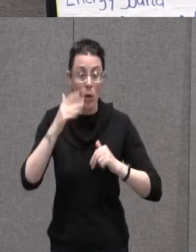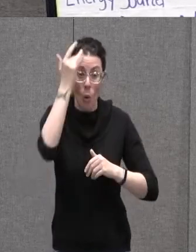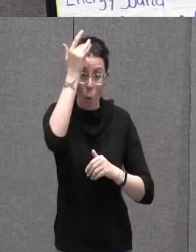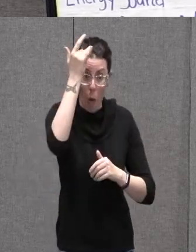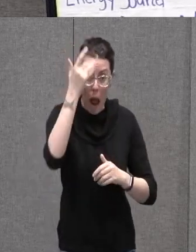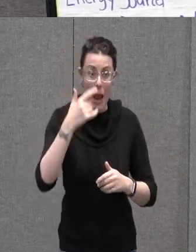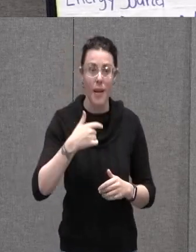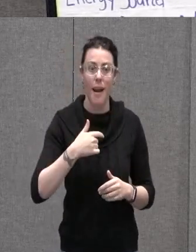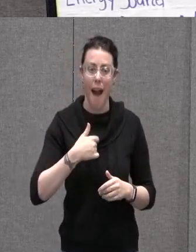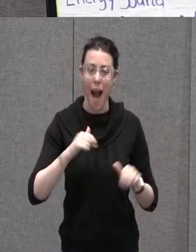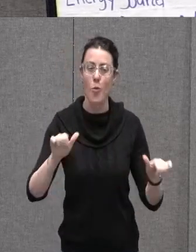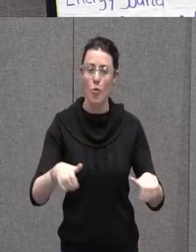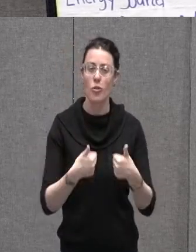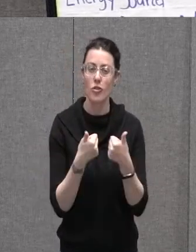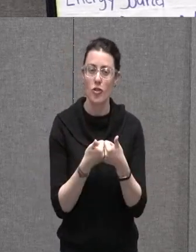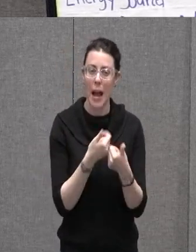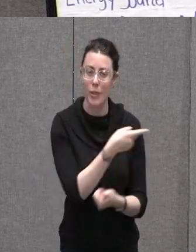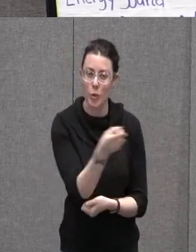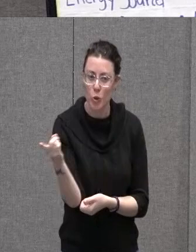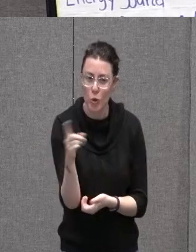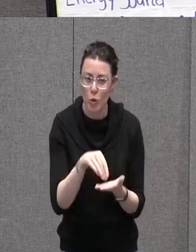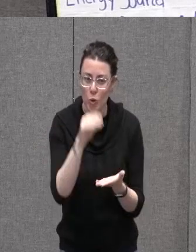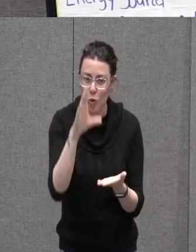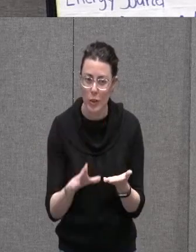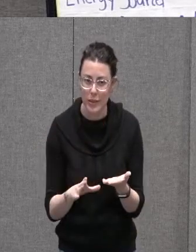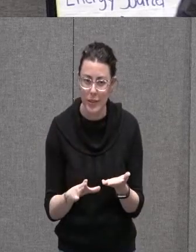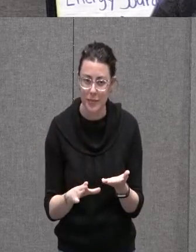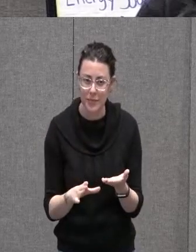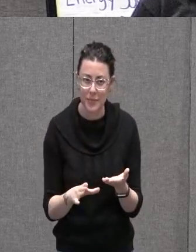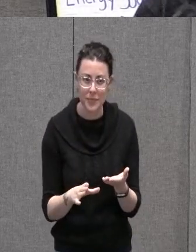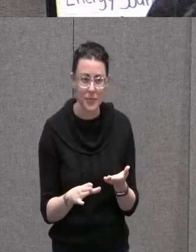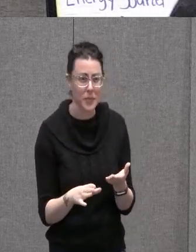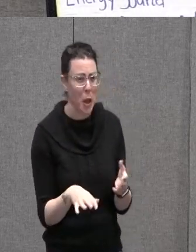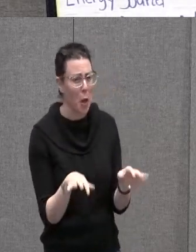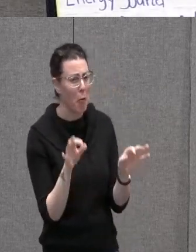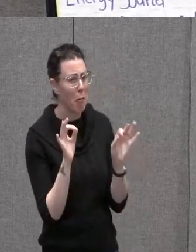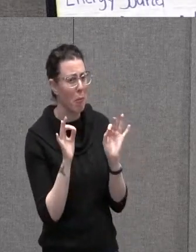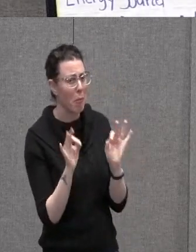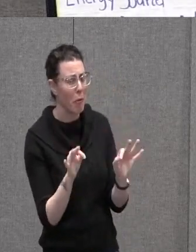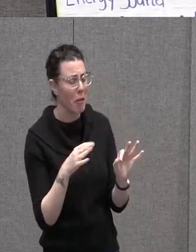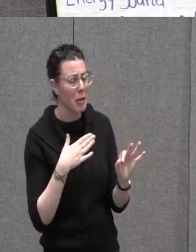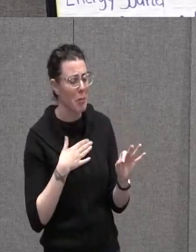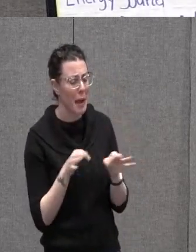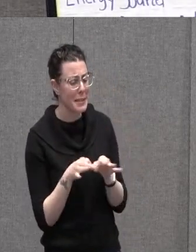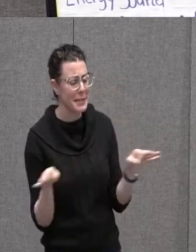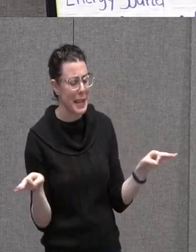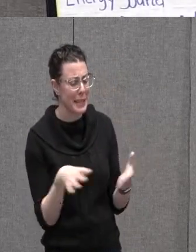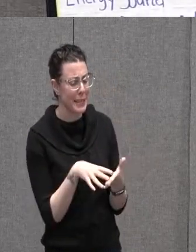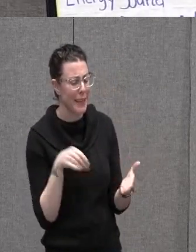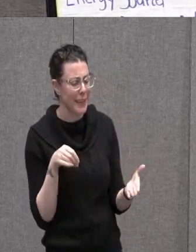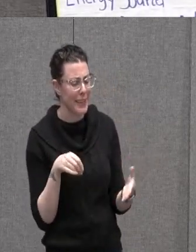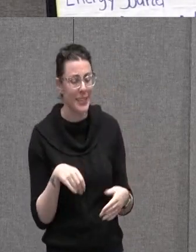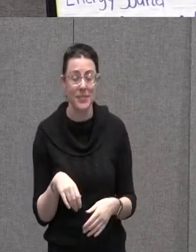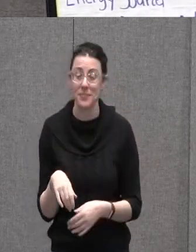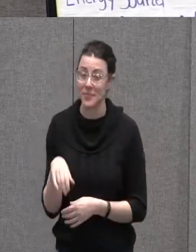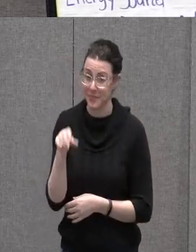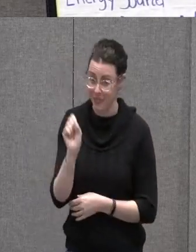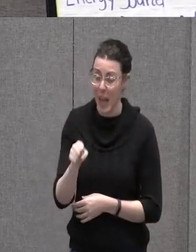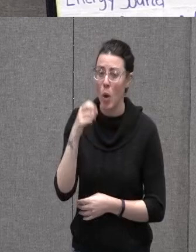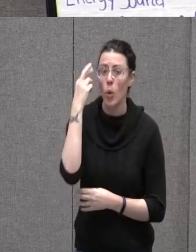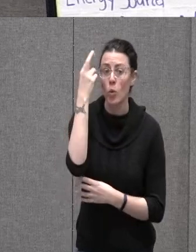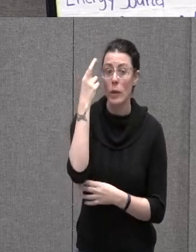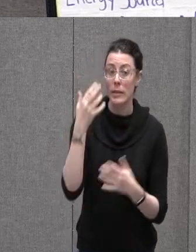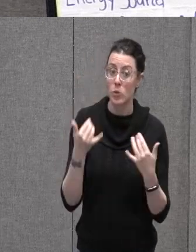Yeah, perfect. Oh, look, you read my mind. So Perfect. The reason that we've been showing and talking about